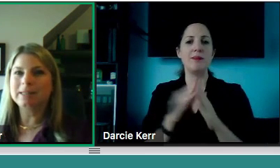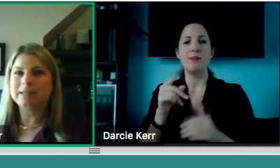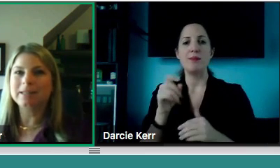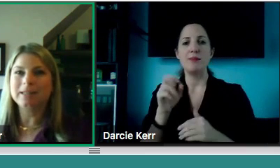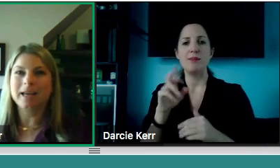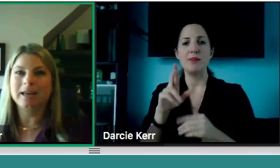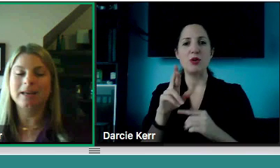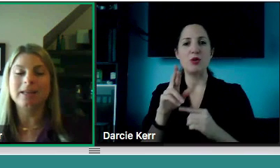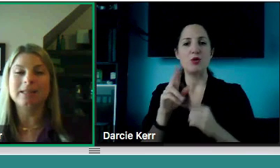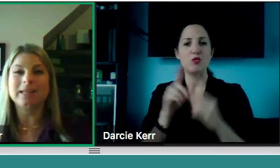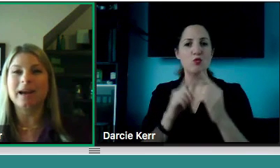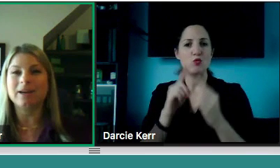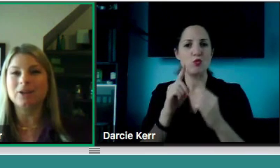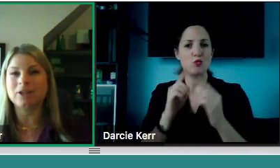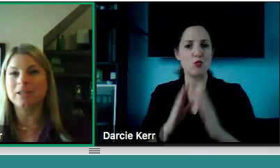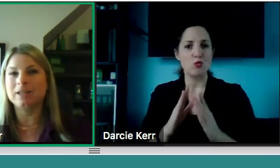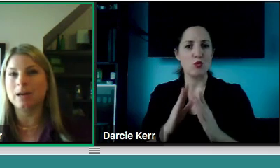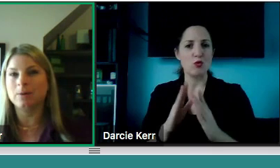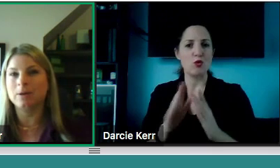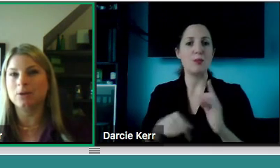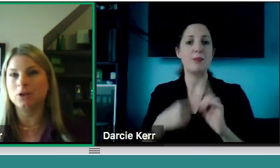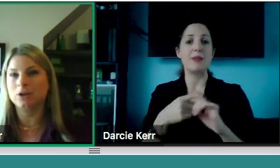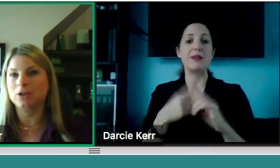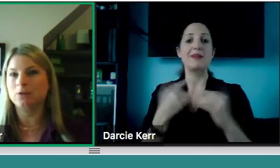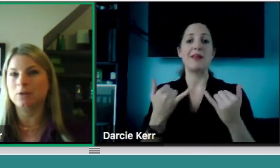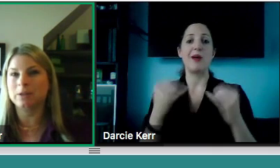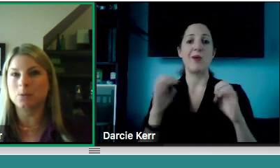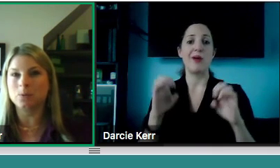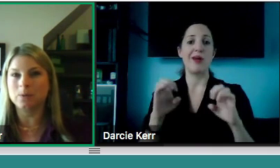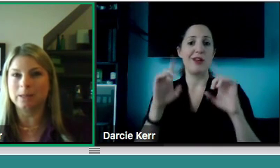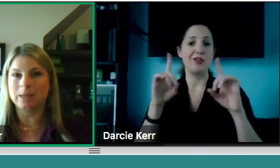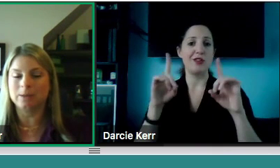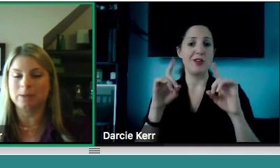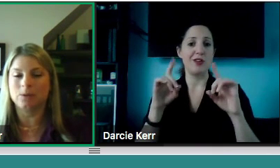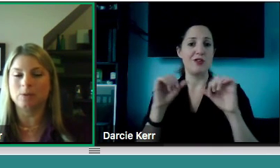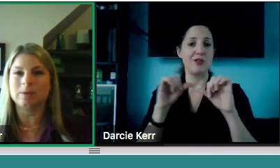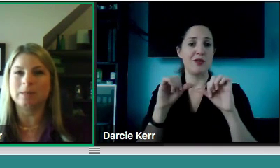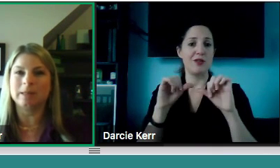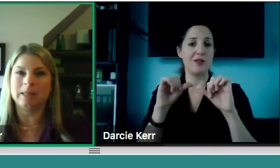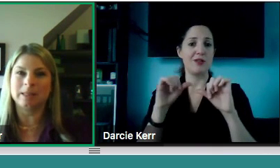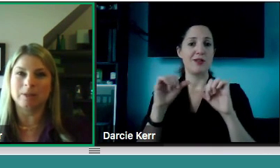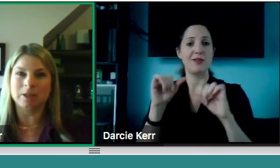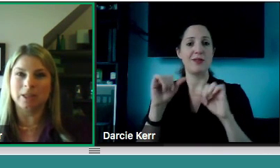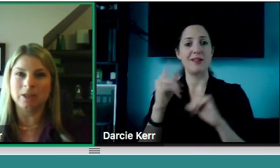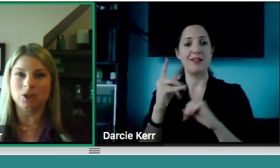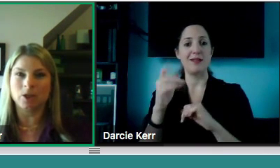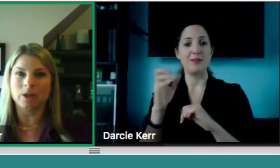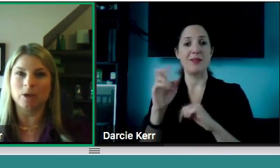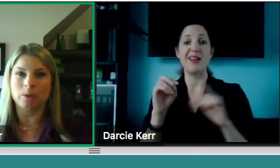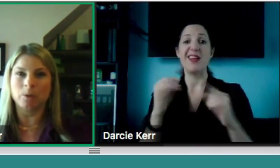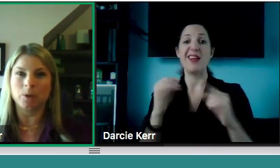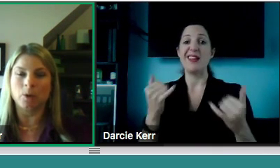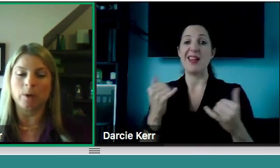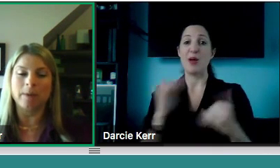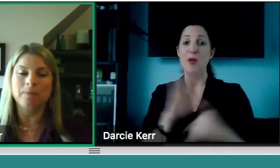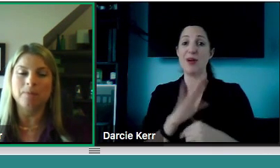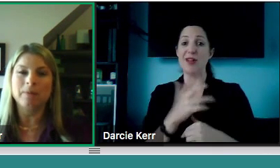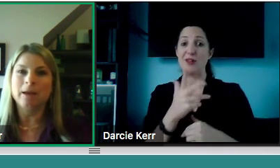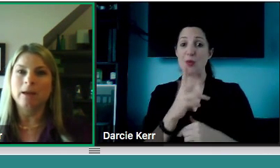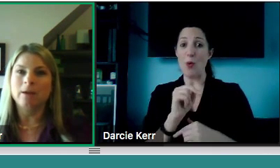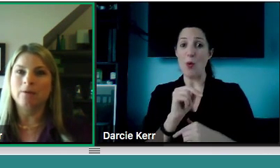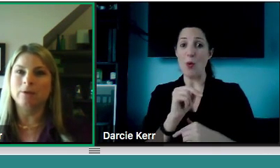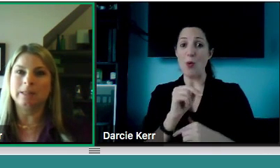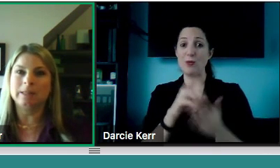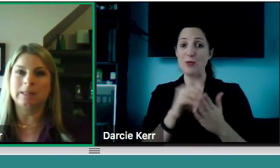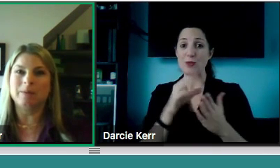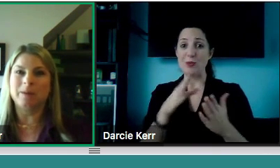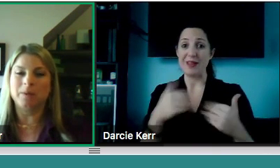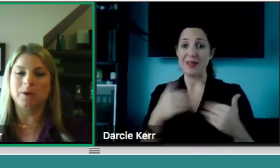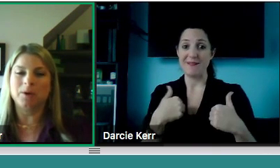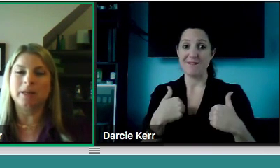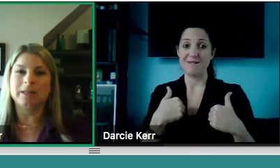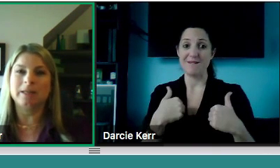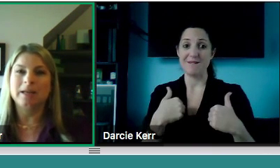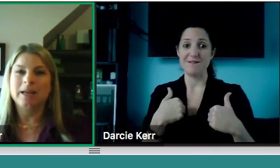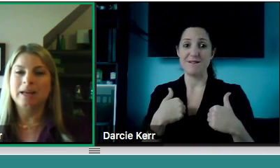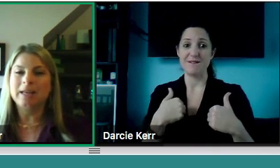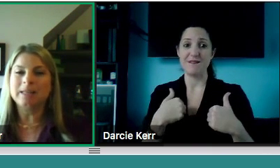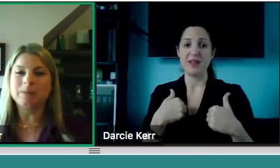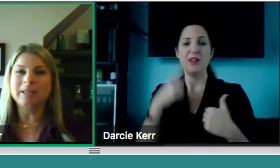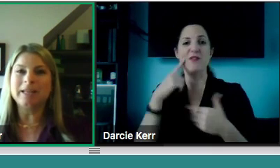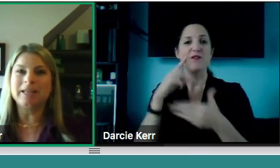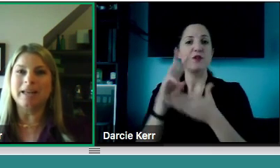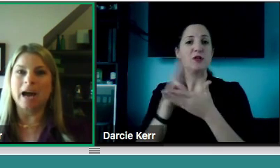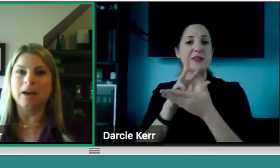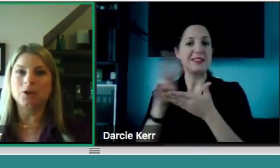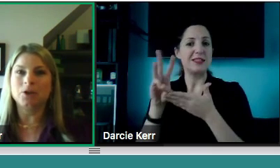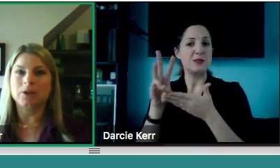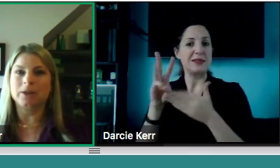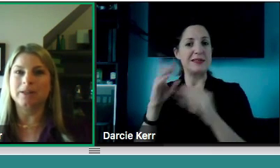educational assistant, and he's actually now in charge of his own set of students that he's been teaching in our program for a 6-week period, and